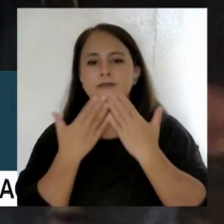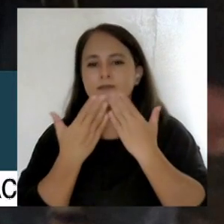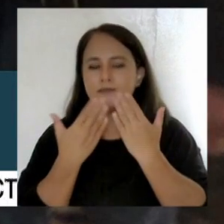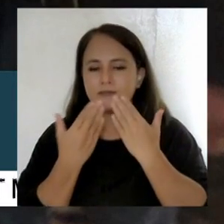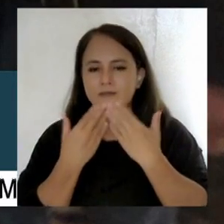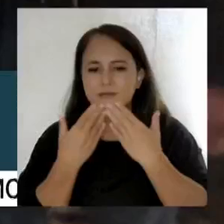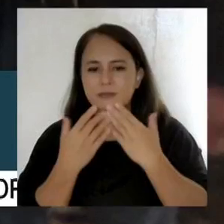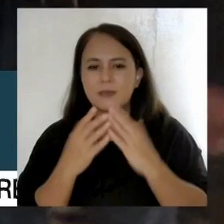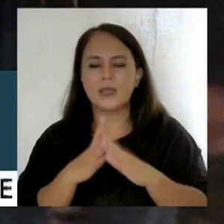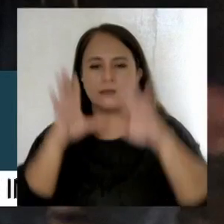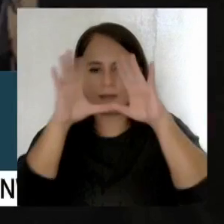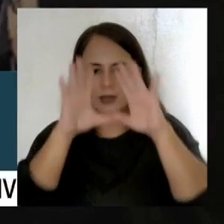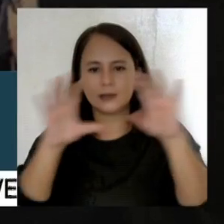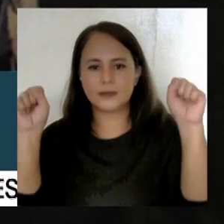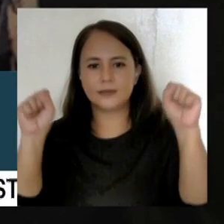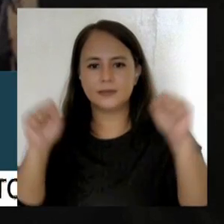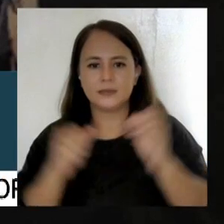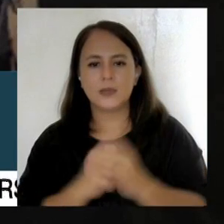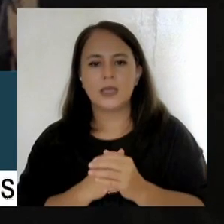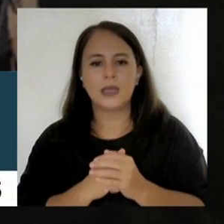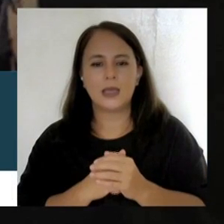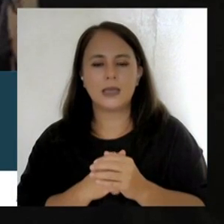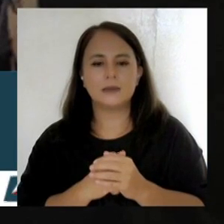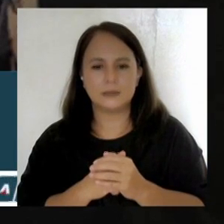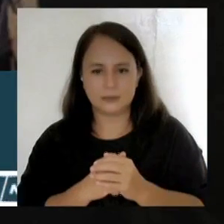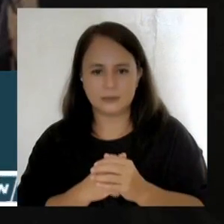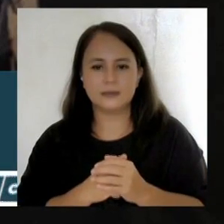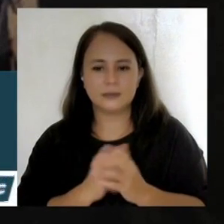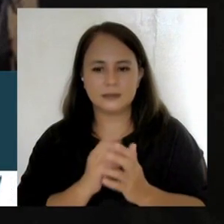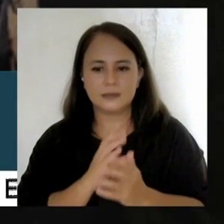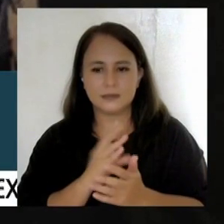the president, and